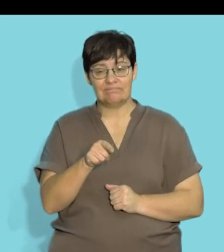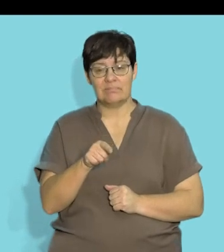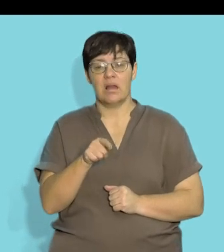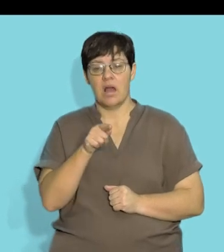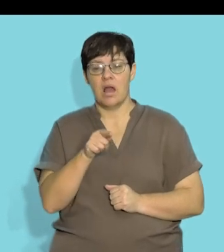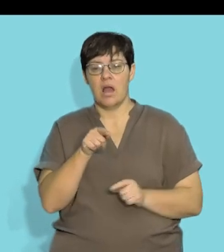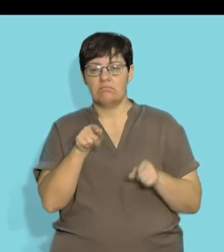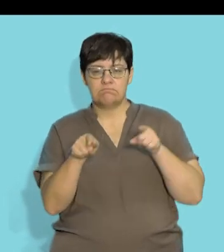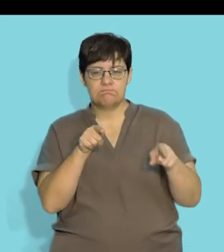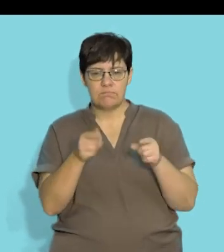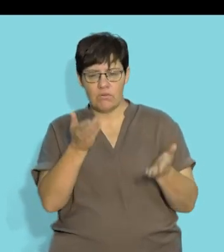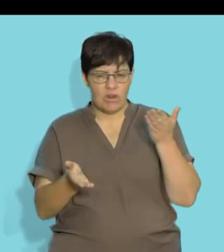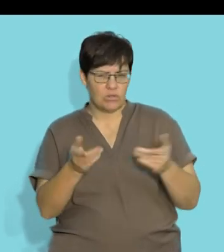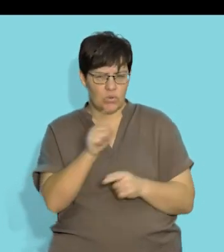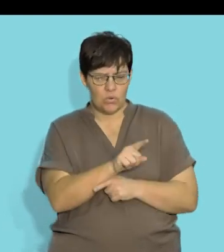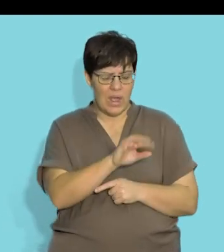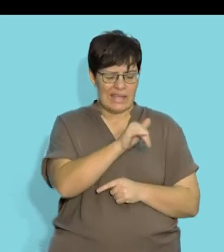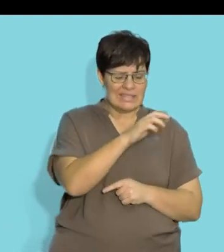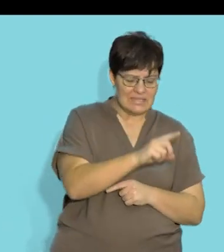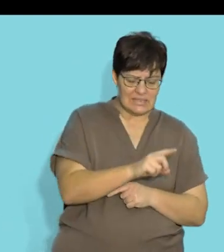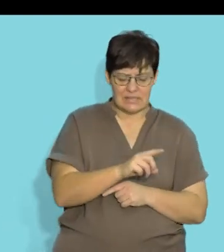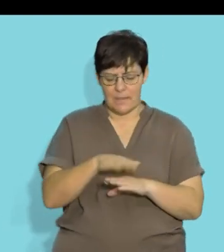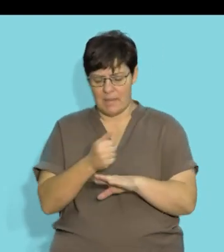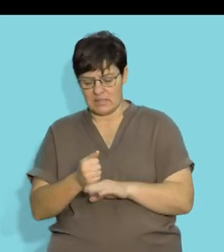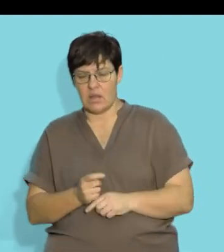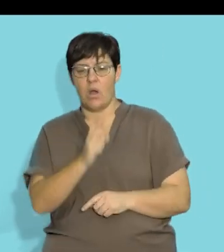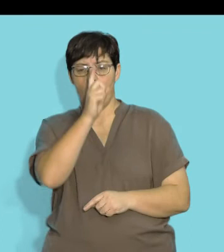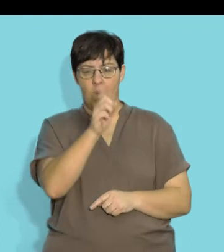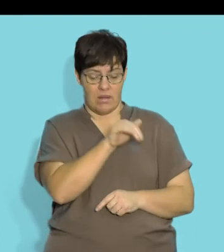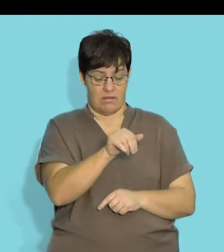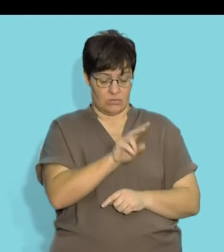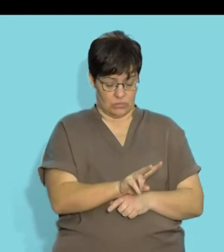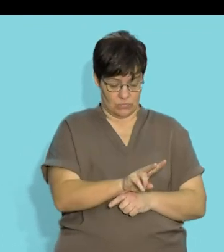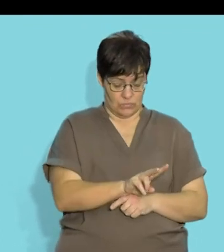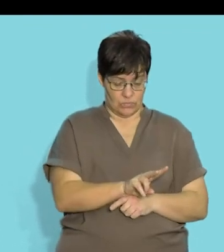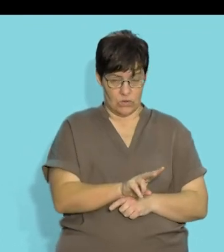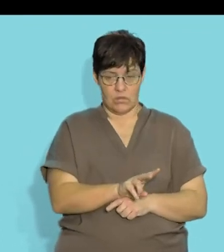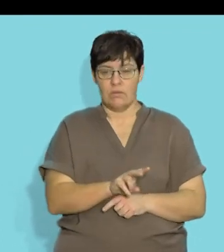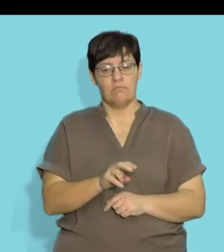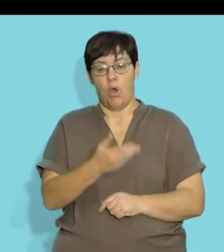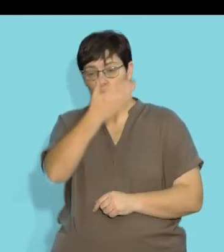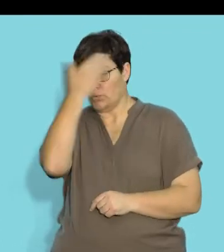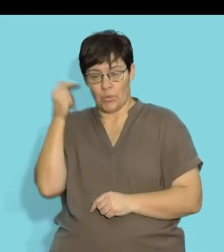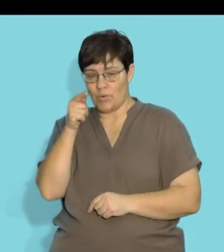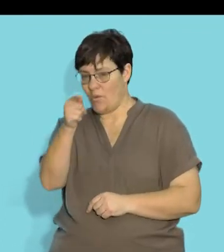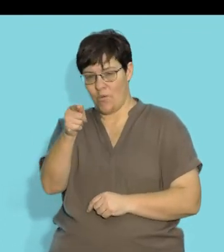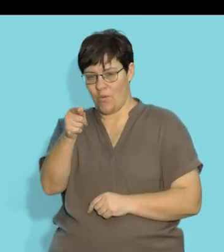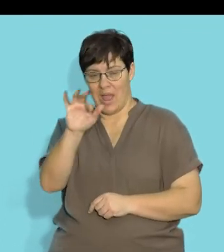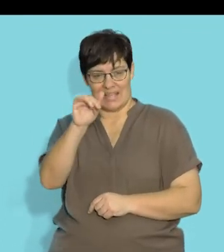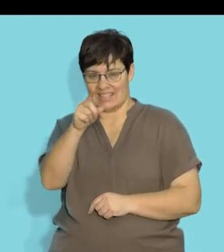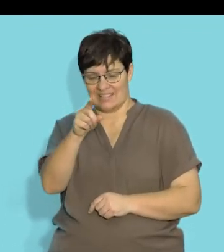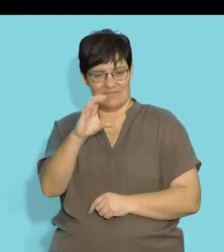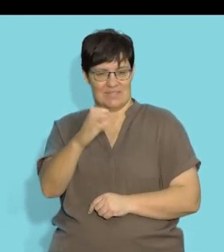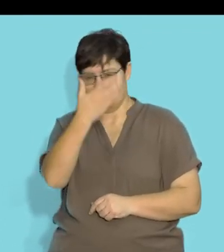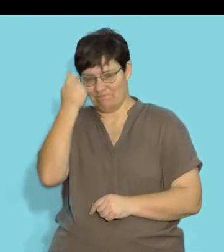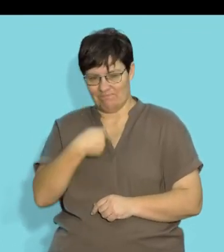of acid to base is 1:2, right? Is equals to, we don't know the concentration of the acid because